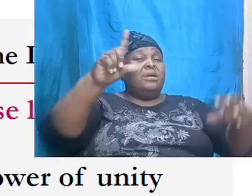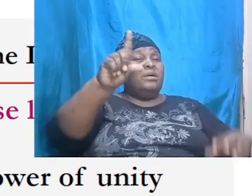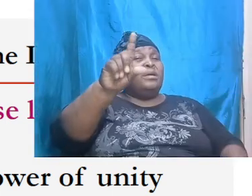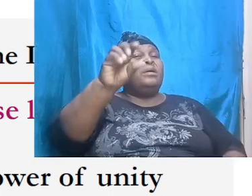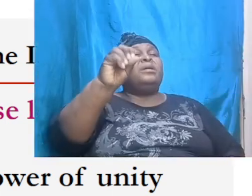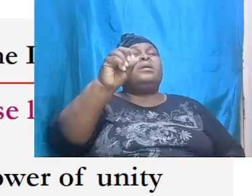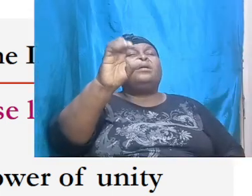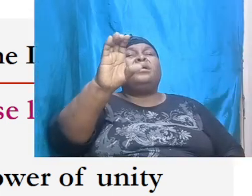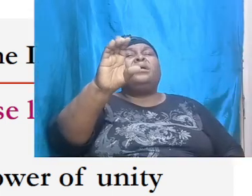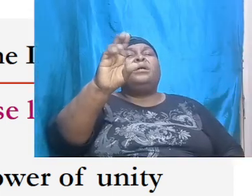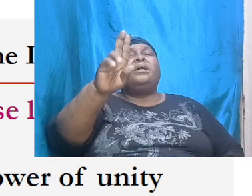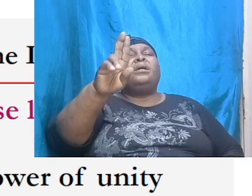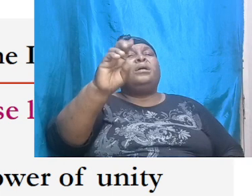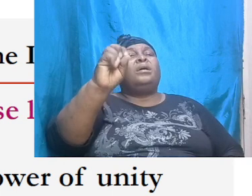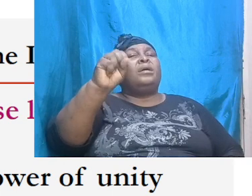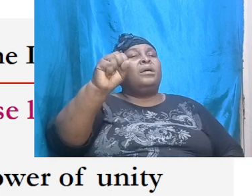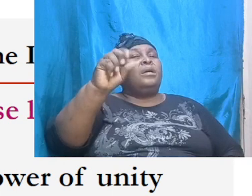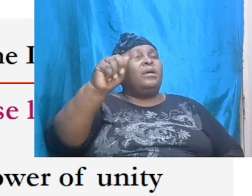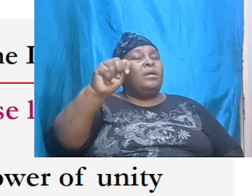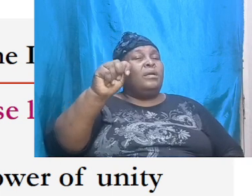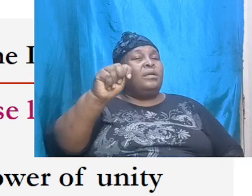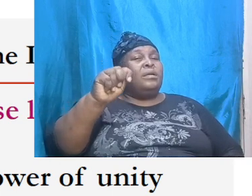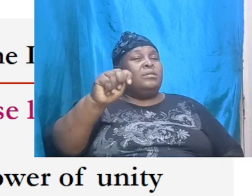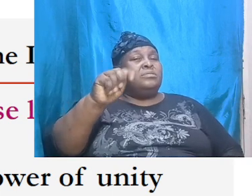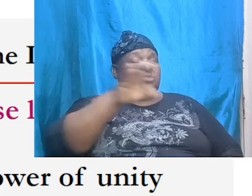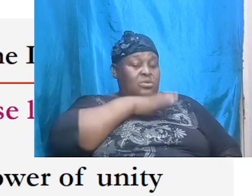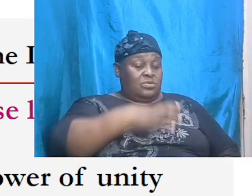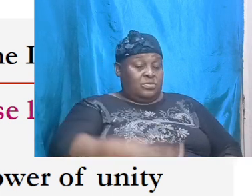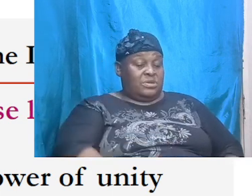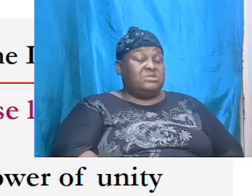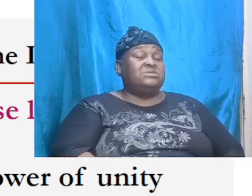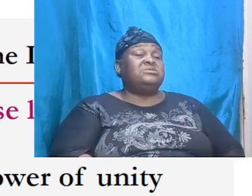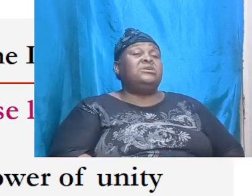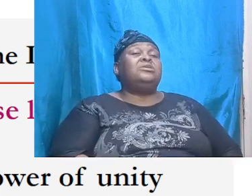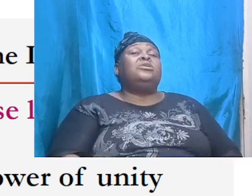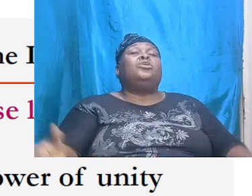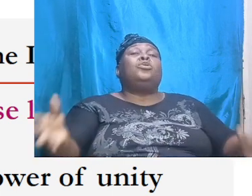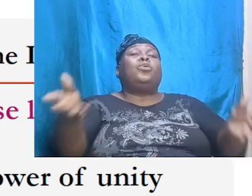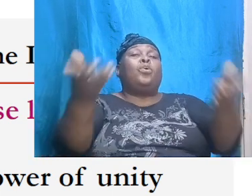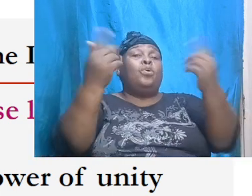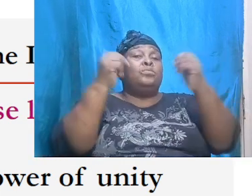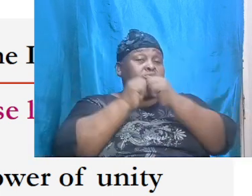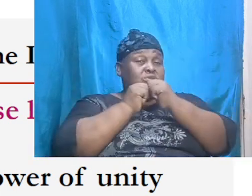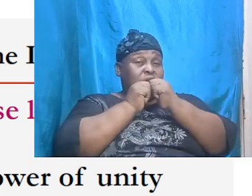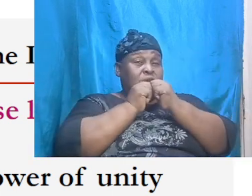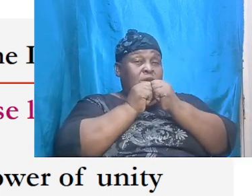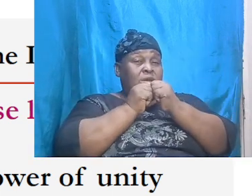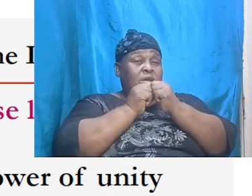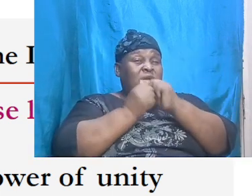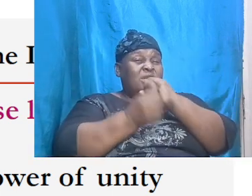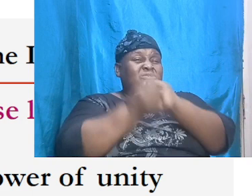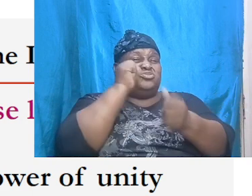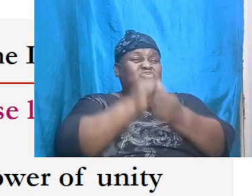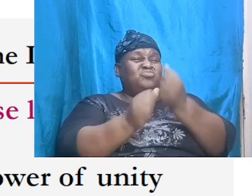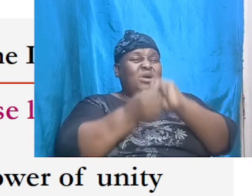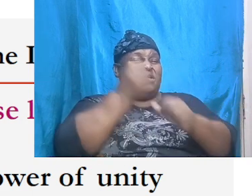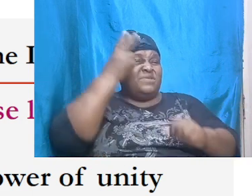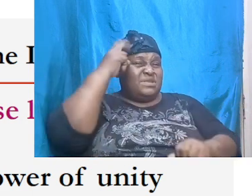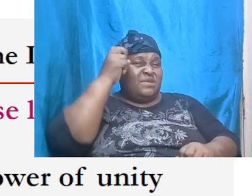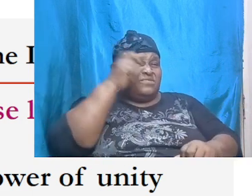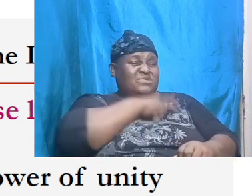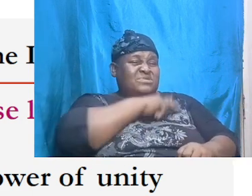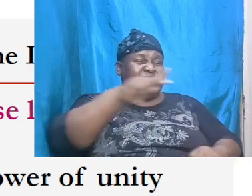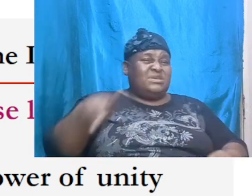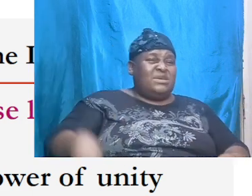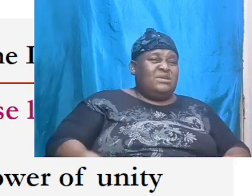Christians combined can devastate the devil's kingdom. The moment we decide that we are going to be united, there is a